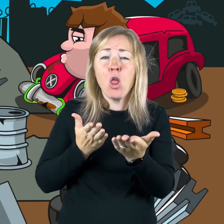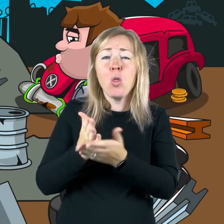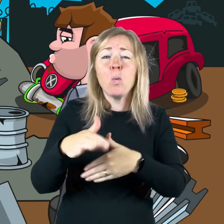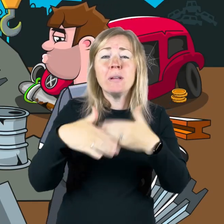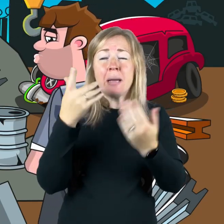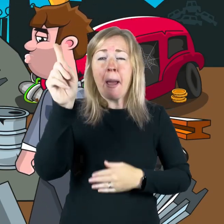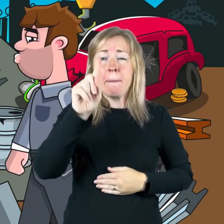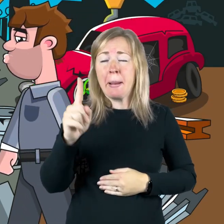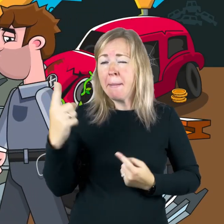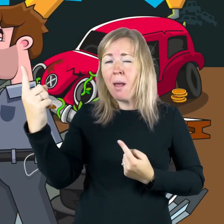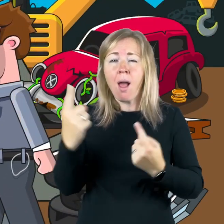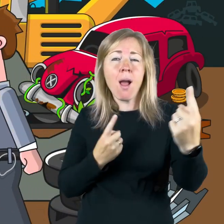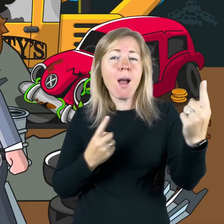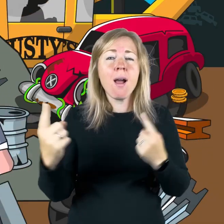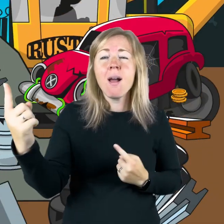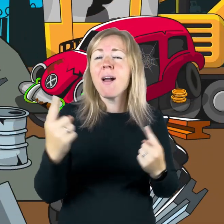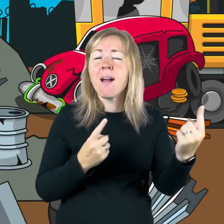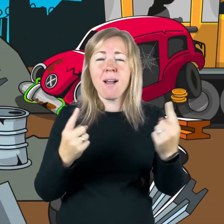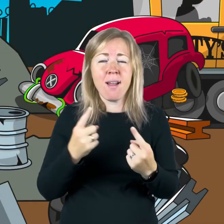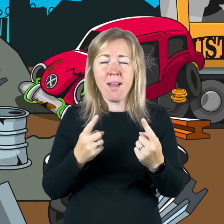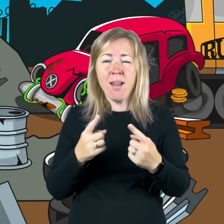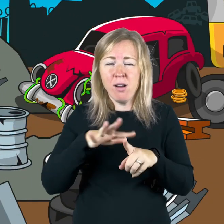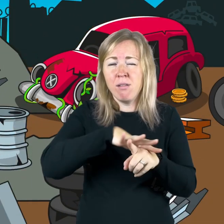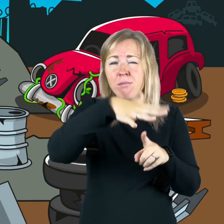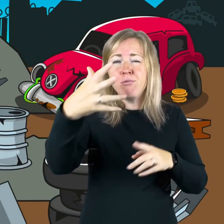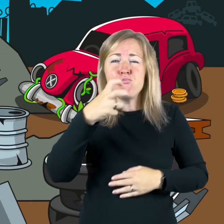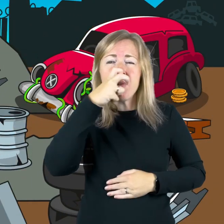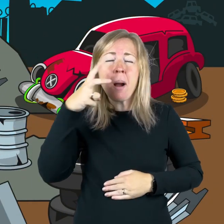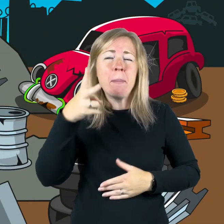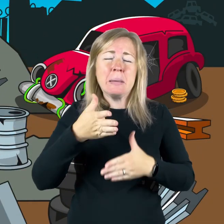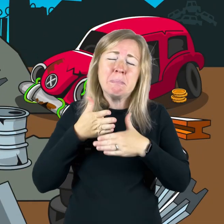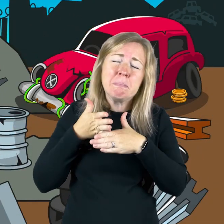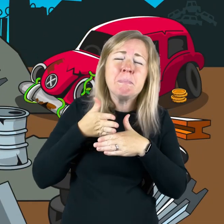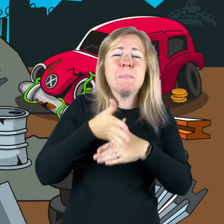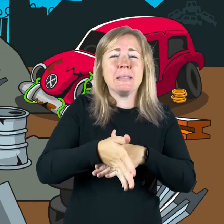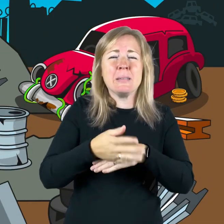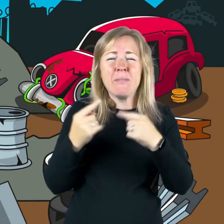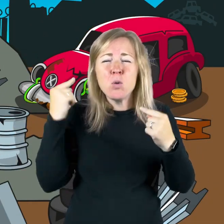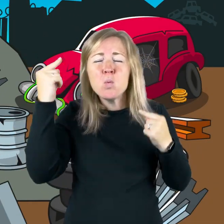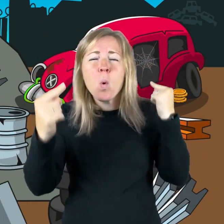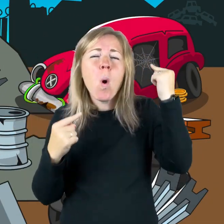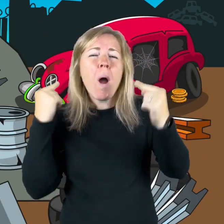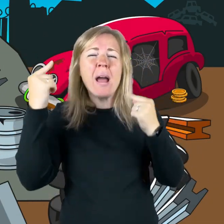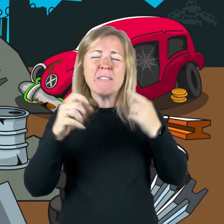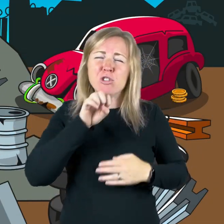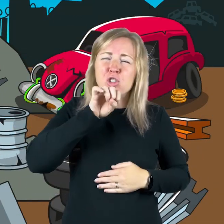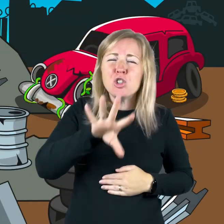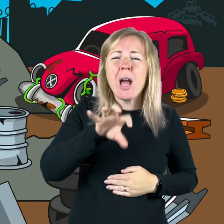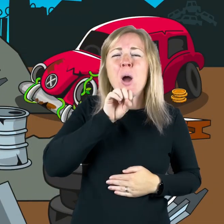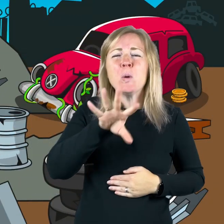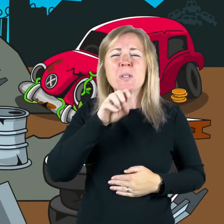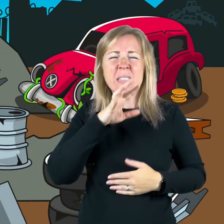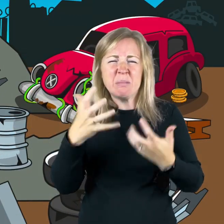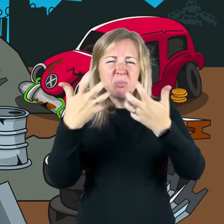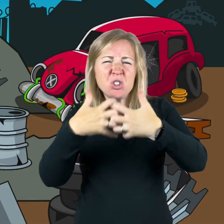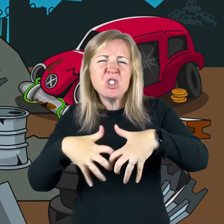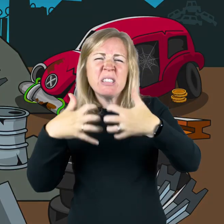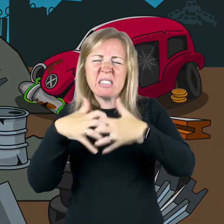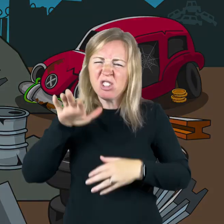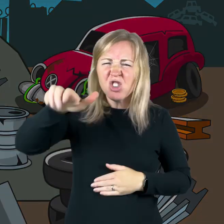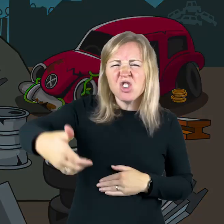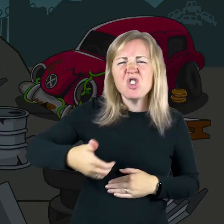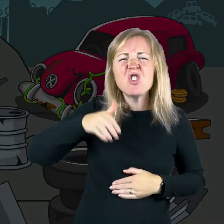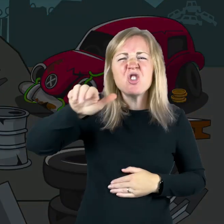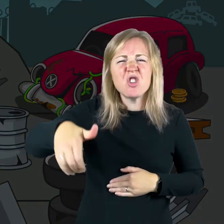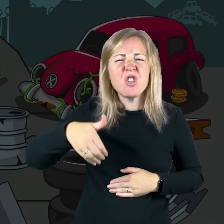day, people come and go, and the scrap heap is busy with the noise of shouting and machinery. But